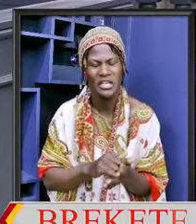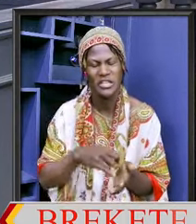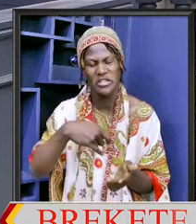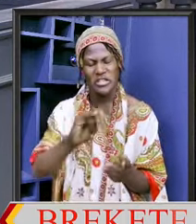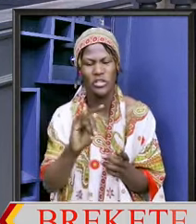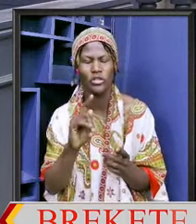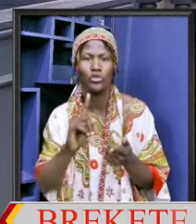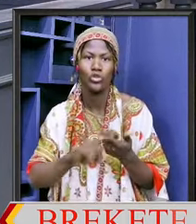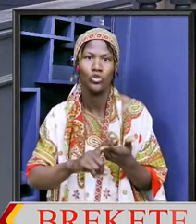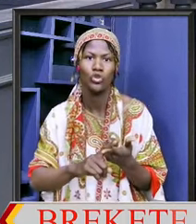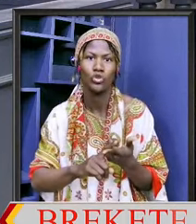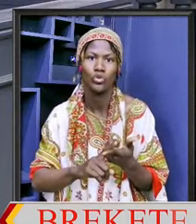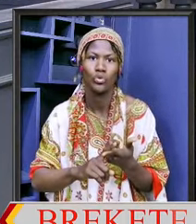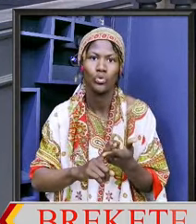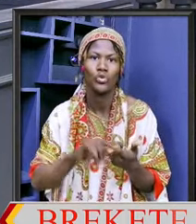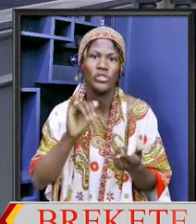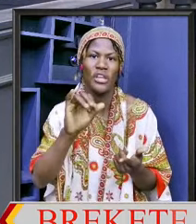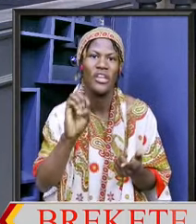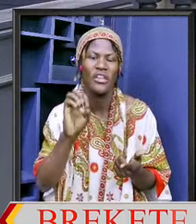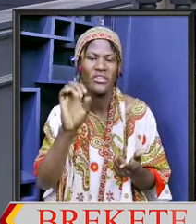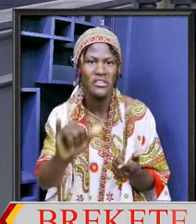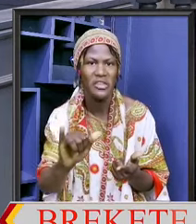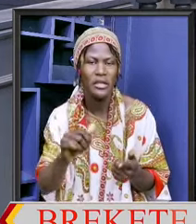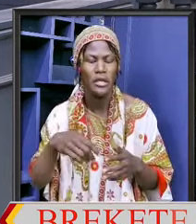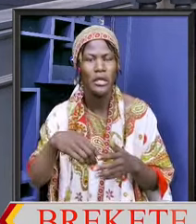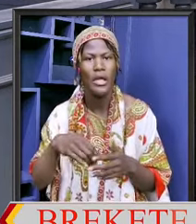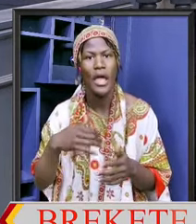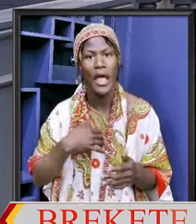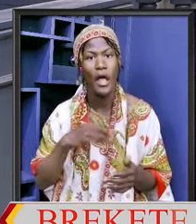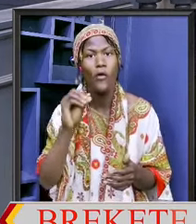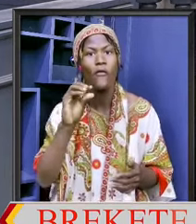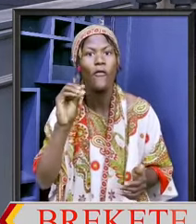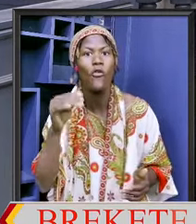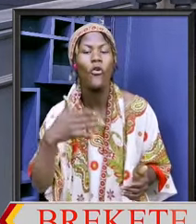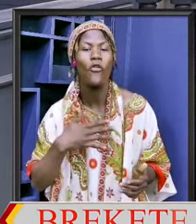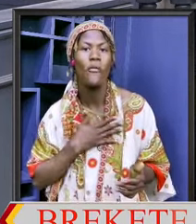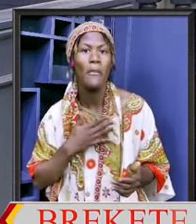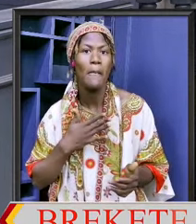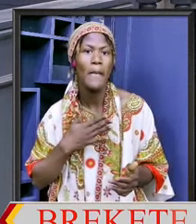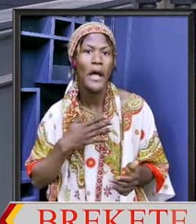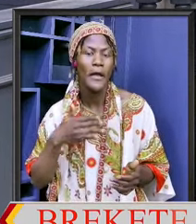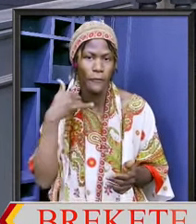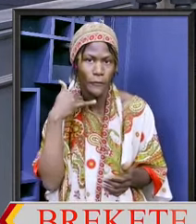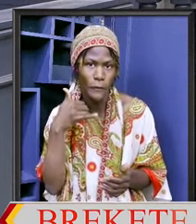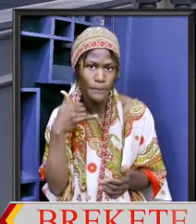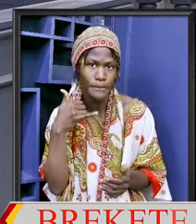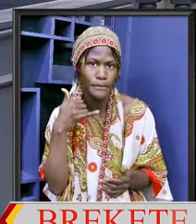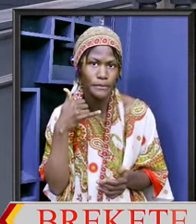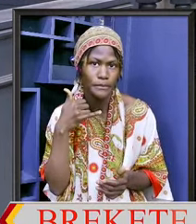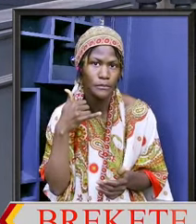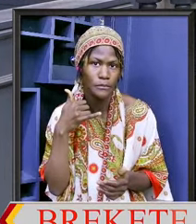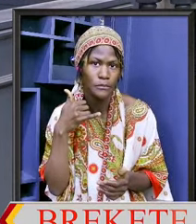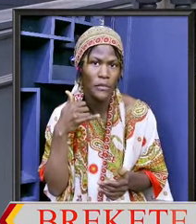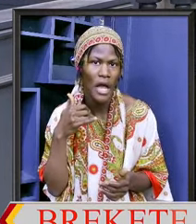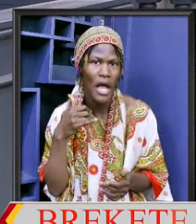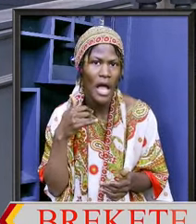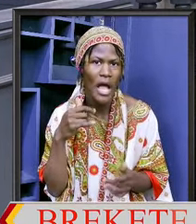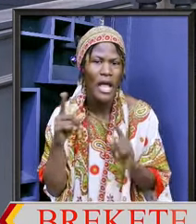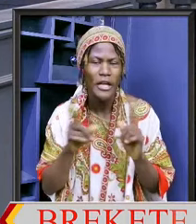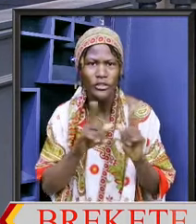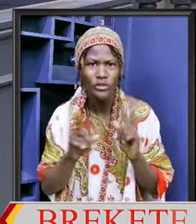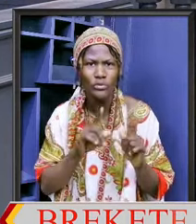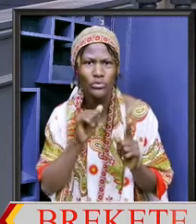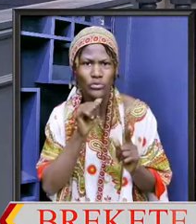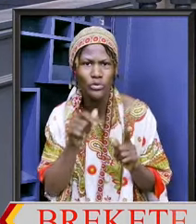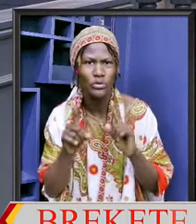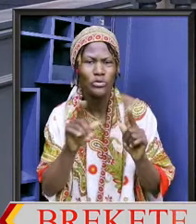Put her on flight mode because I am ordinary president. Some of the red flag where I see, I make sure say I not do voice call. So that we not